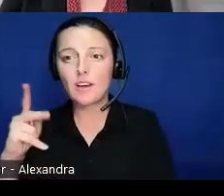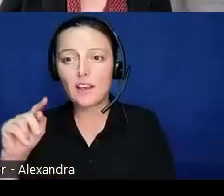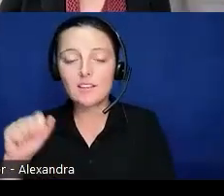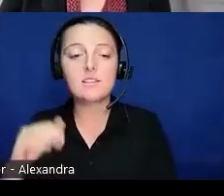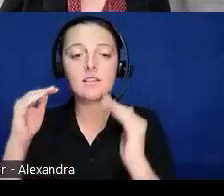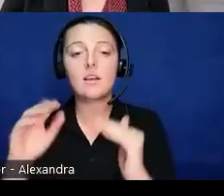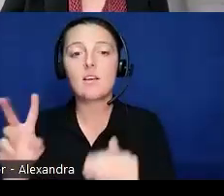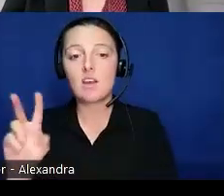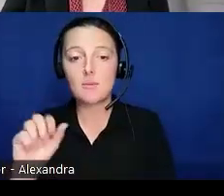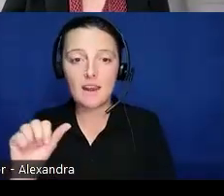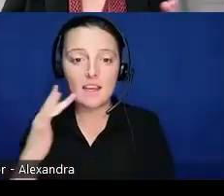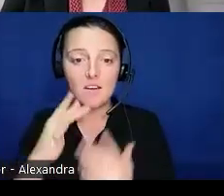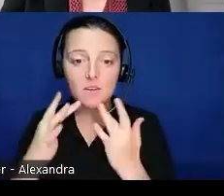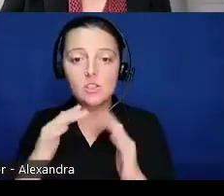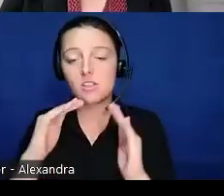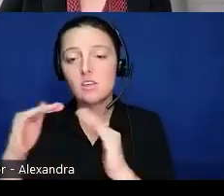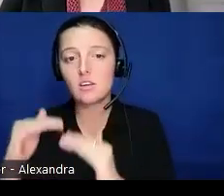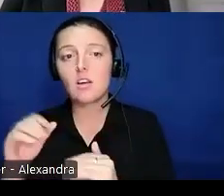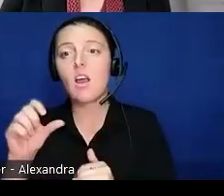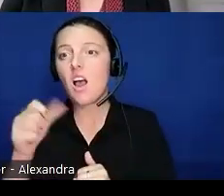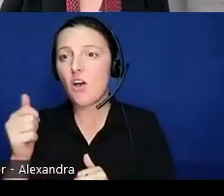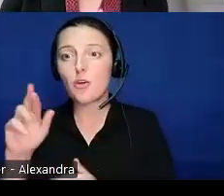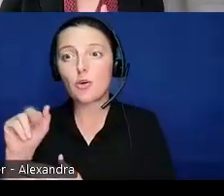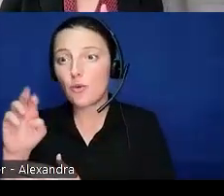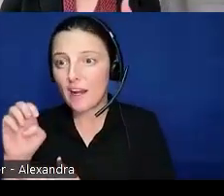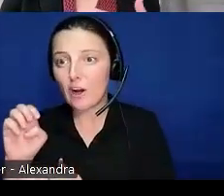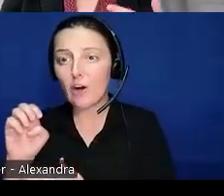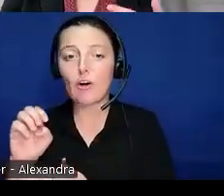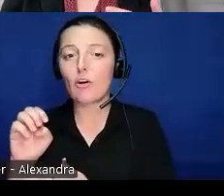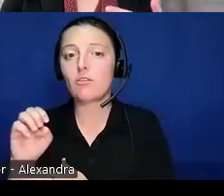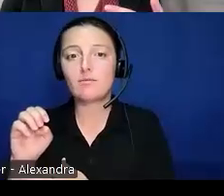infectious diseases. And so this was just really pivotal experience,